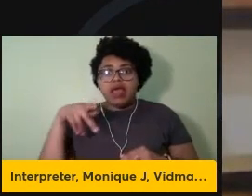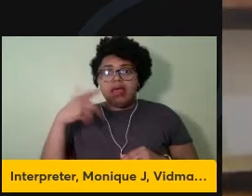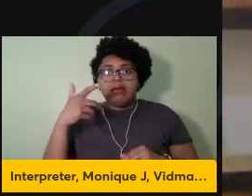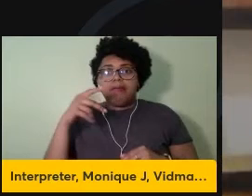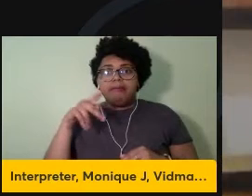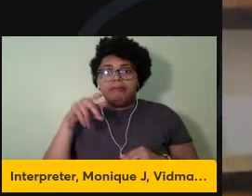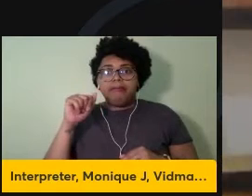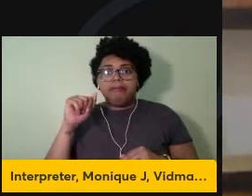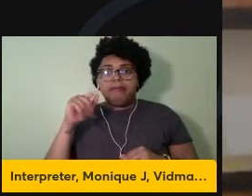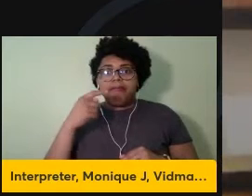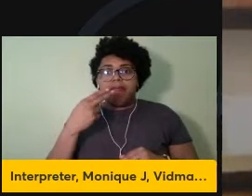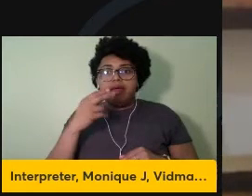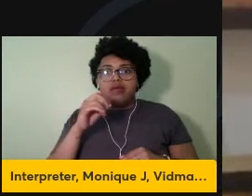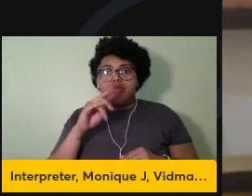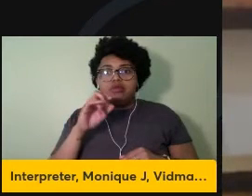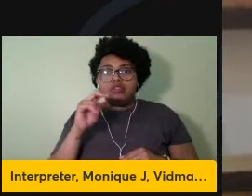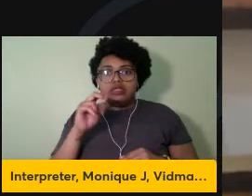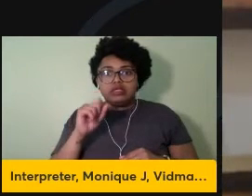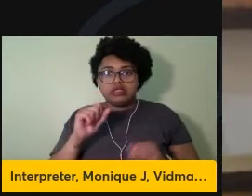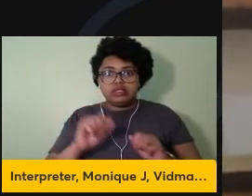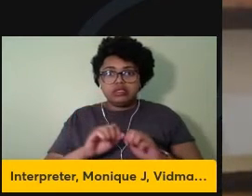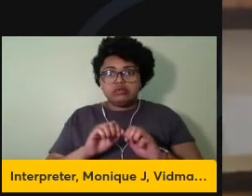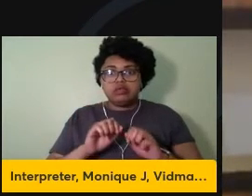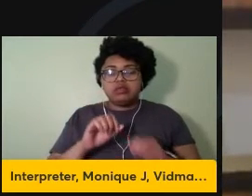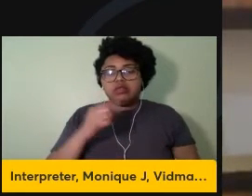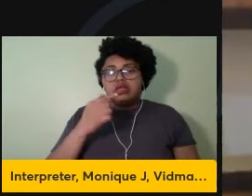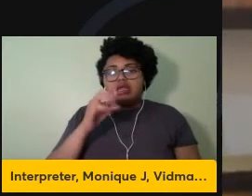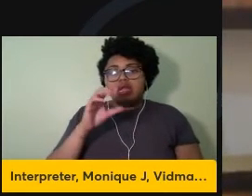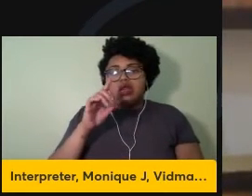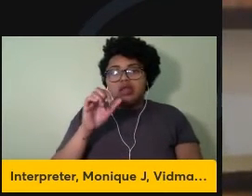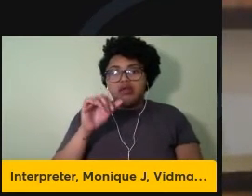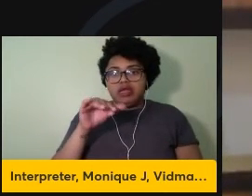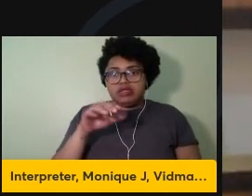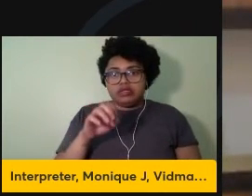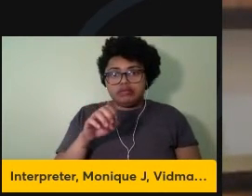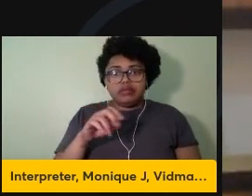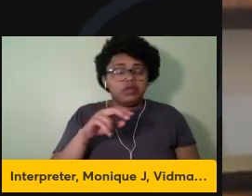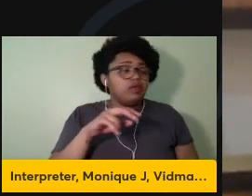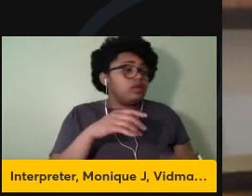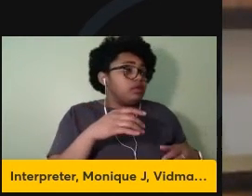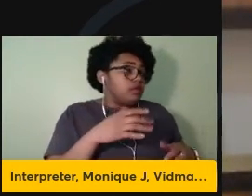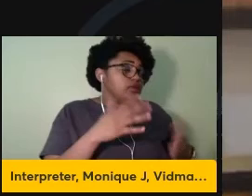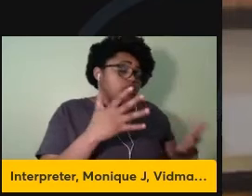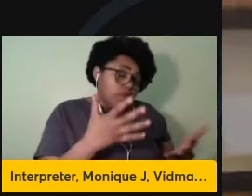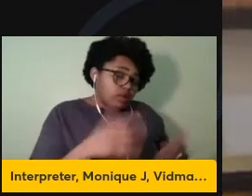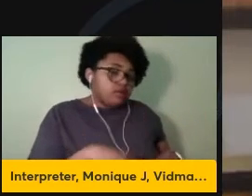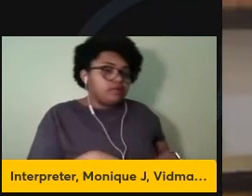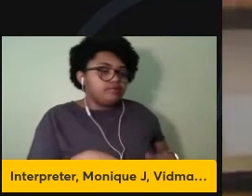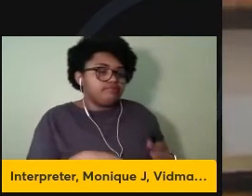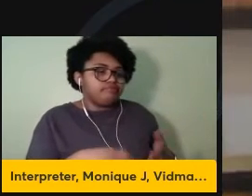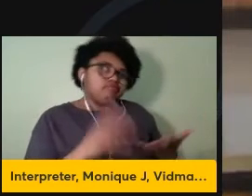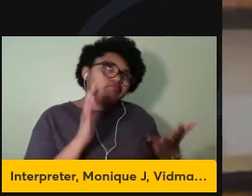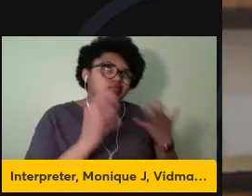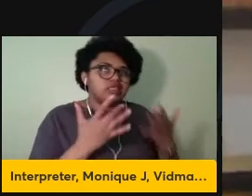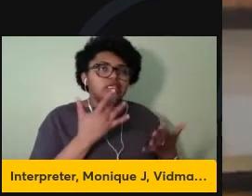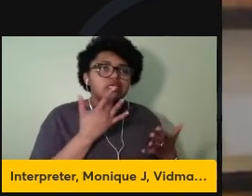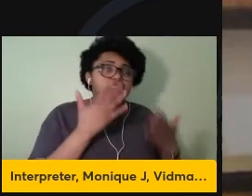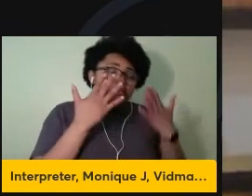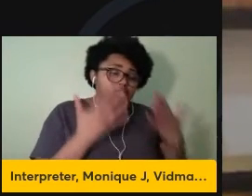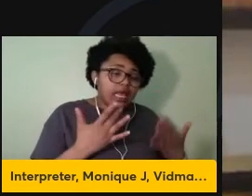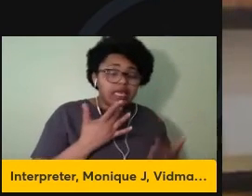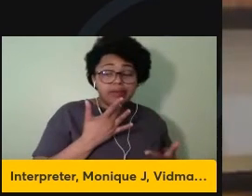Unfortunately, during the second year of my PhD training, my sister was diagnosed with breast cancer,